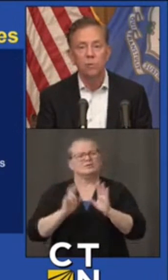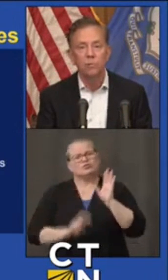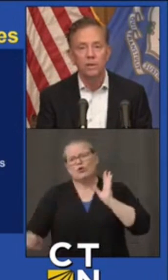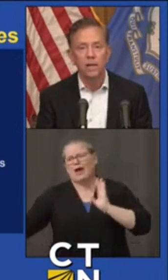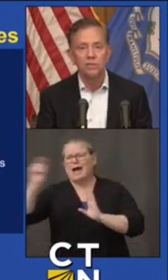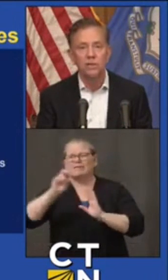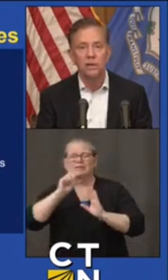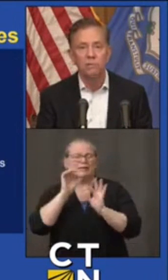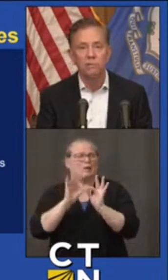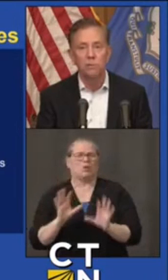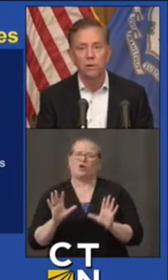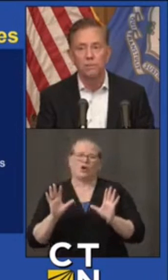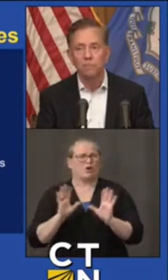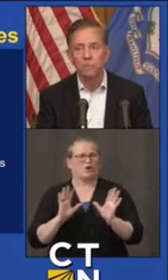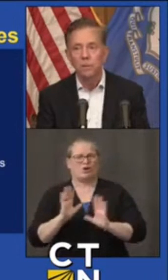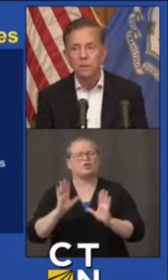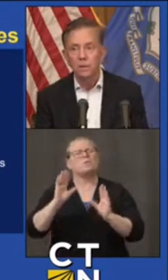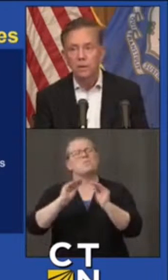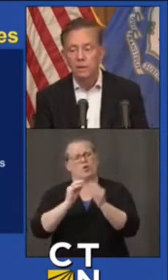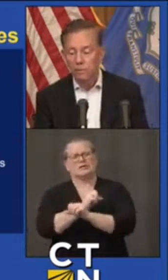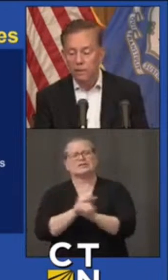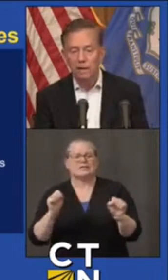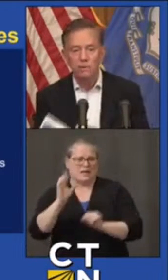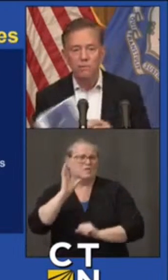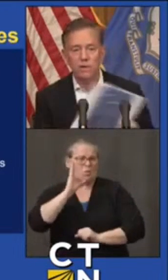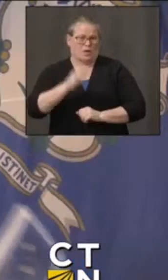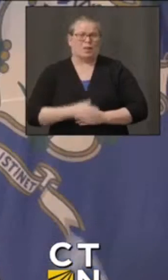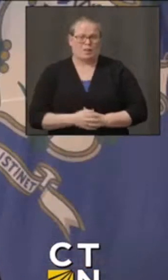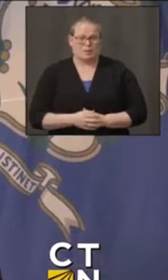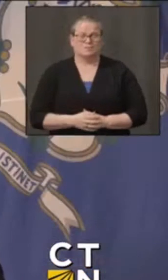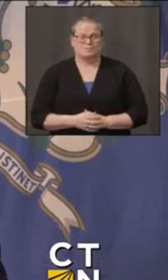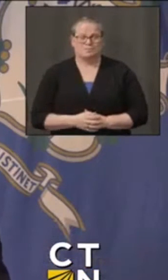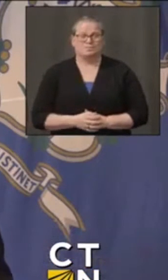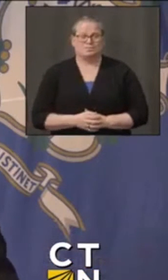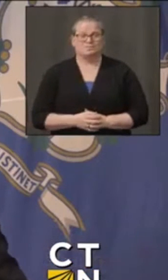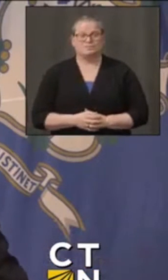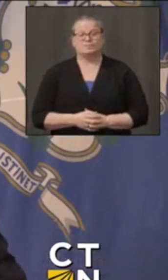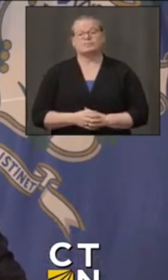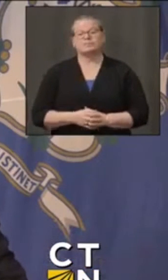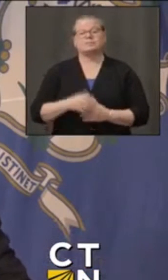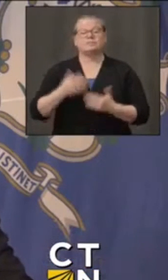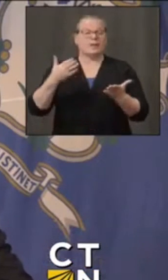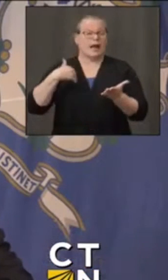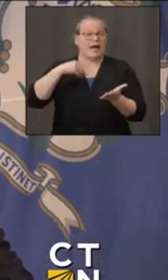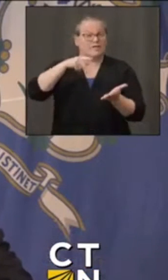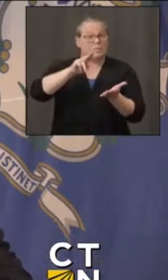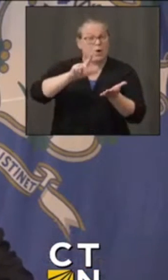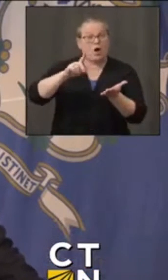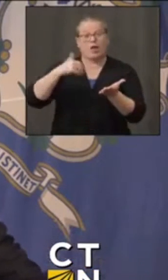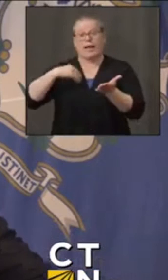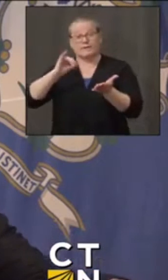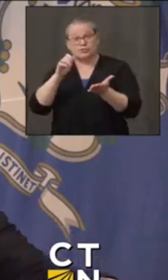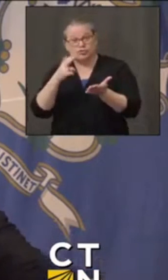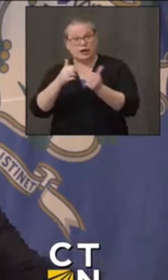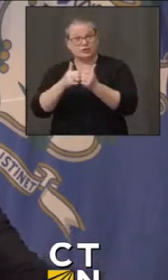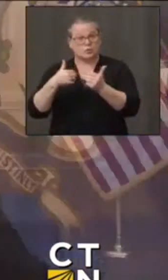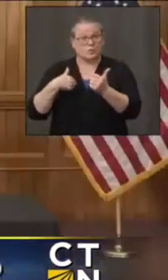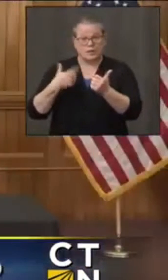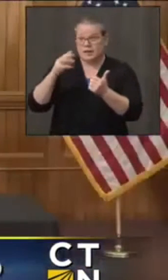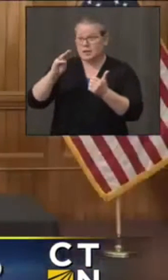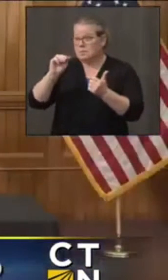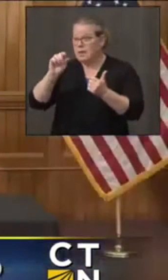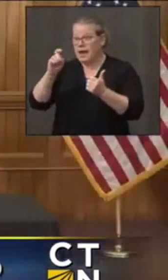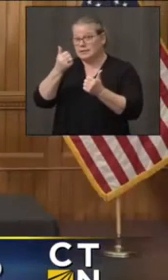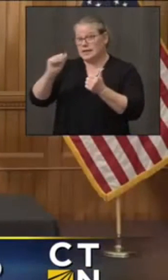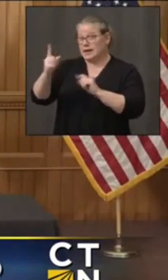think we'll be a lot safer for it. With that, we've got Paul and Josh here, Max, if there are any questions.